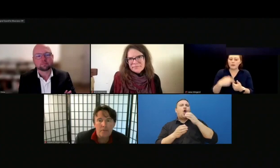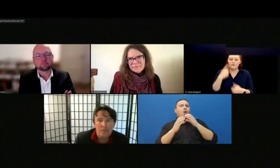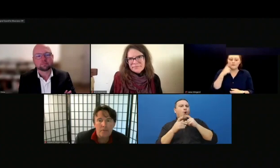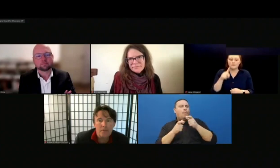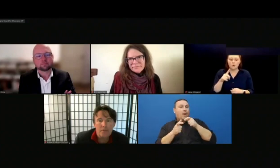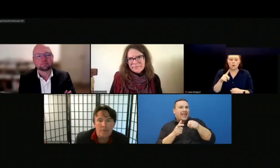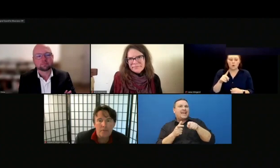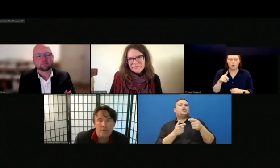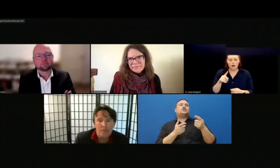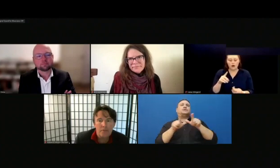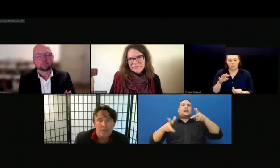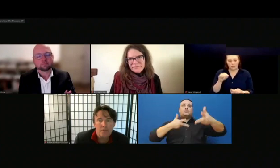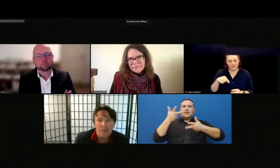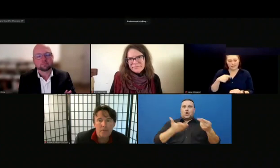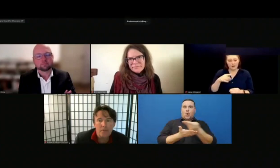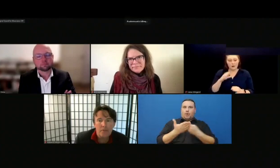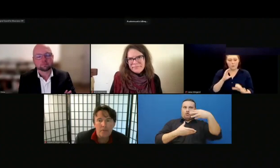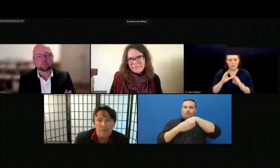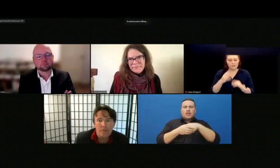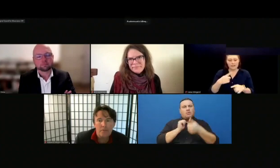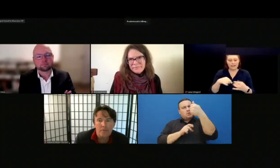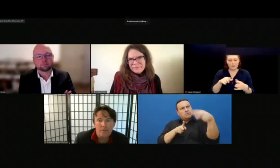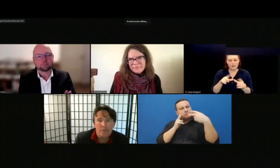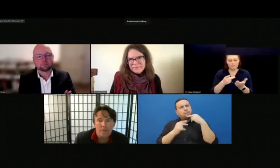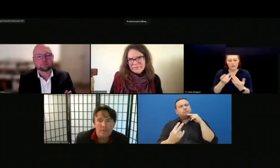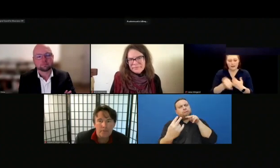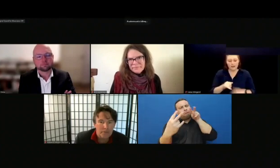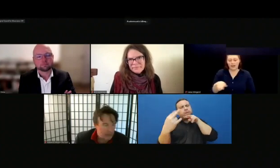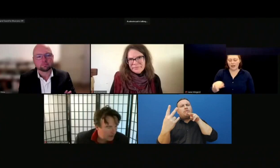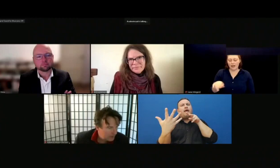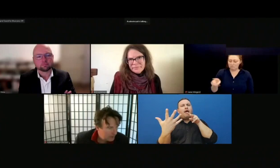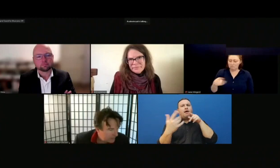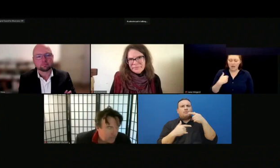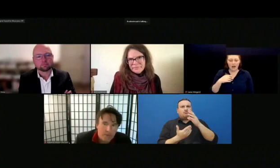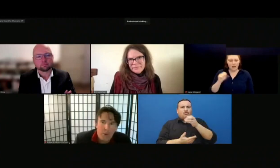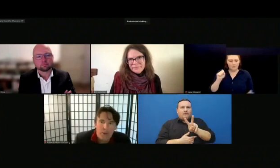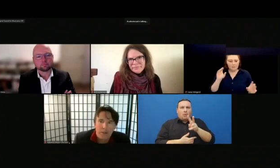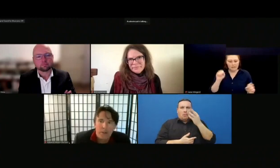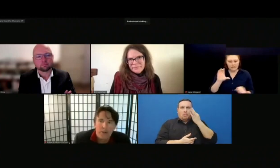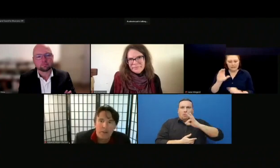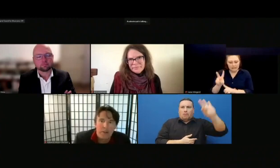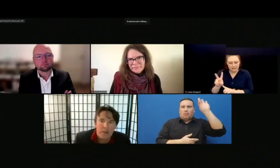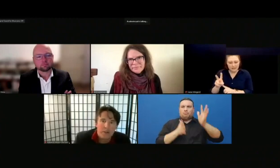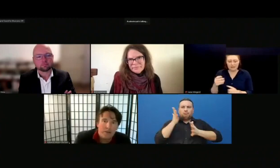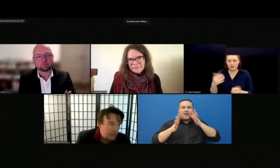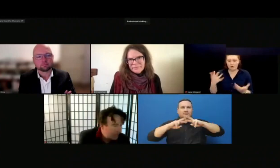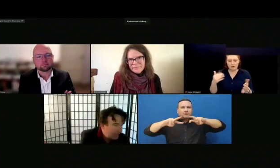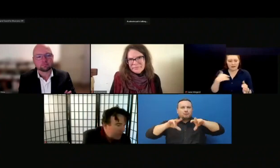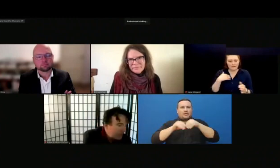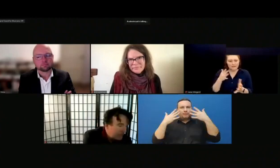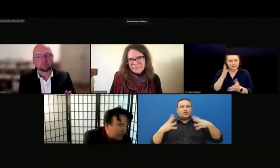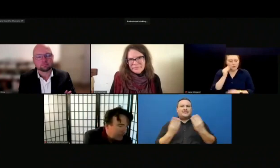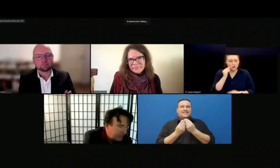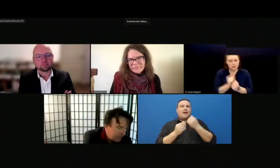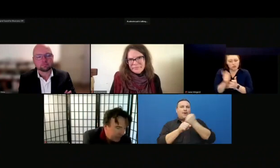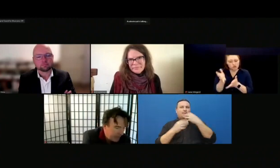Sign Language project. Anita had an excellent CV and had already had experience on gesture research,